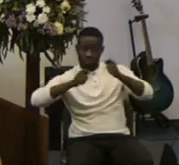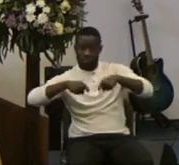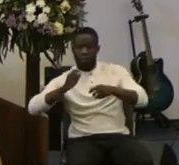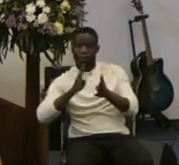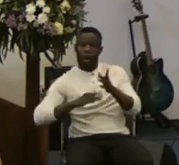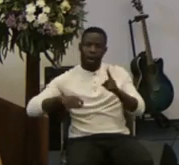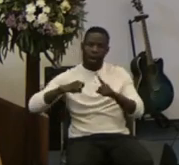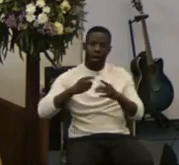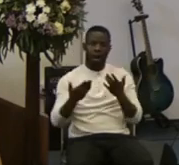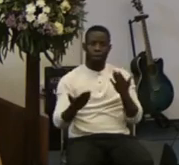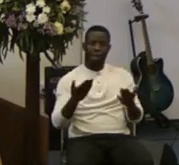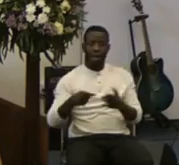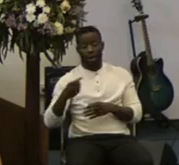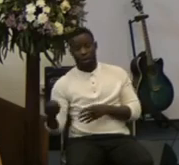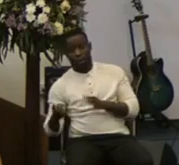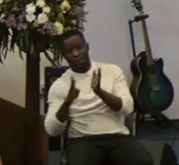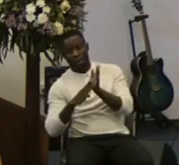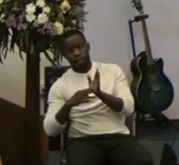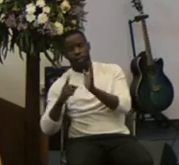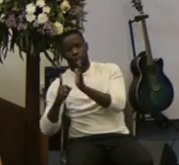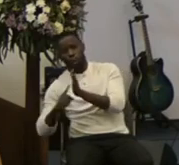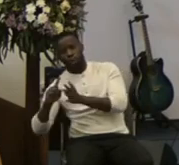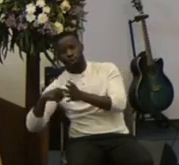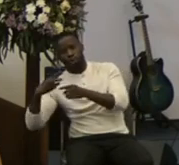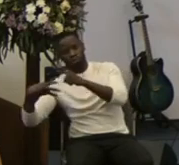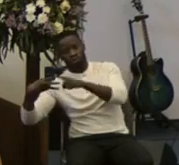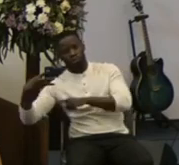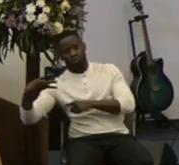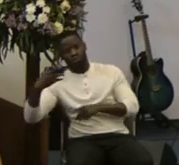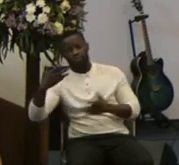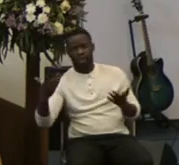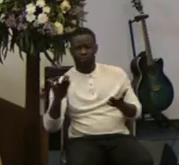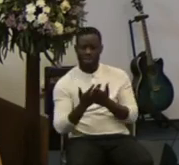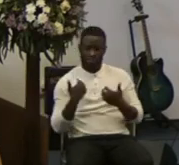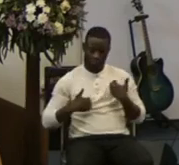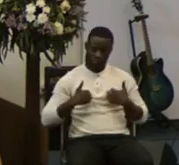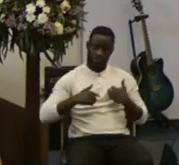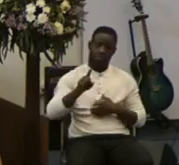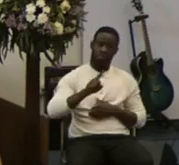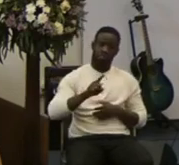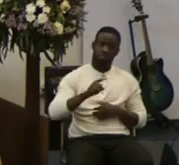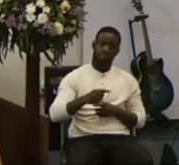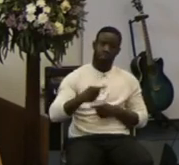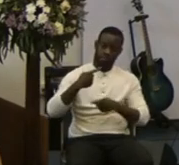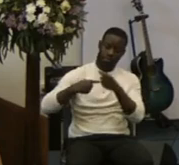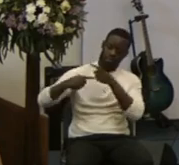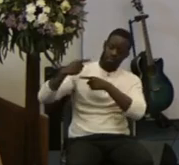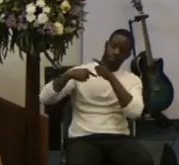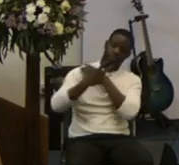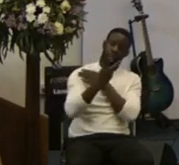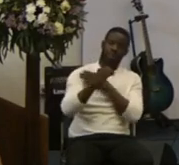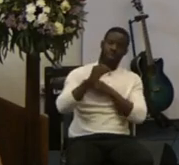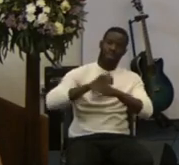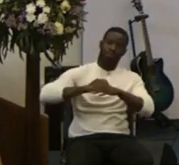three, Matthew, Luke, and John. What is fascinating is that back end of the 20th